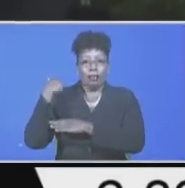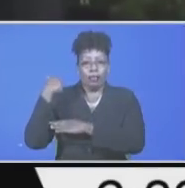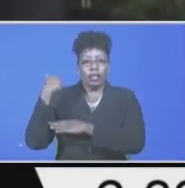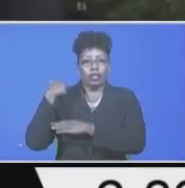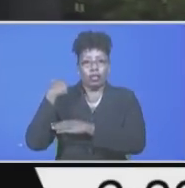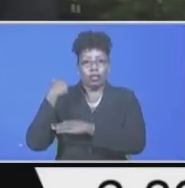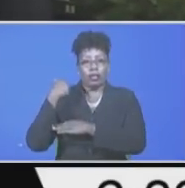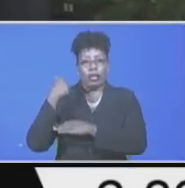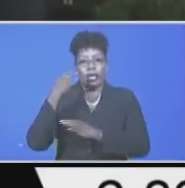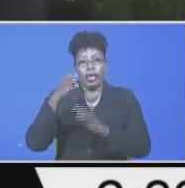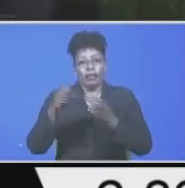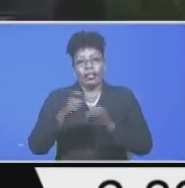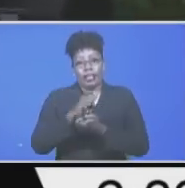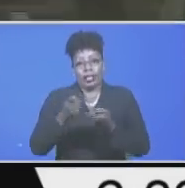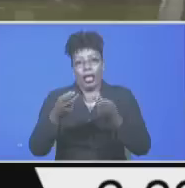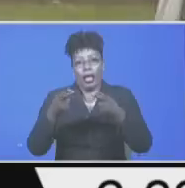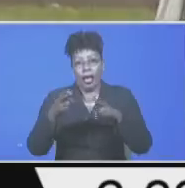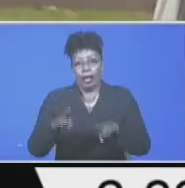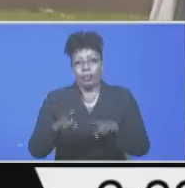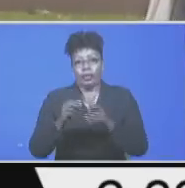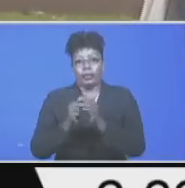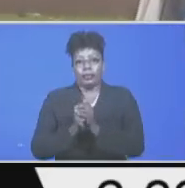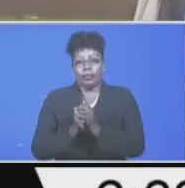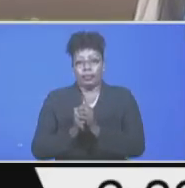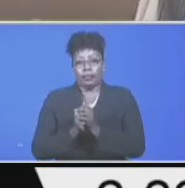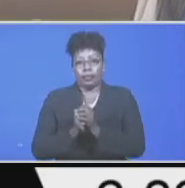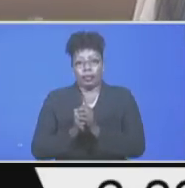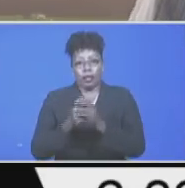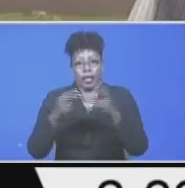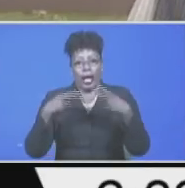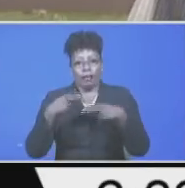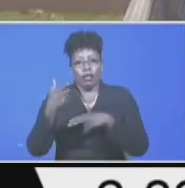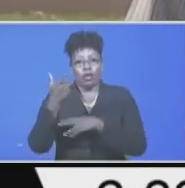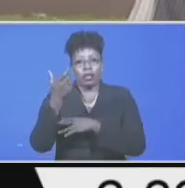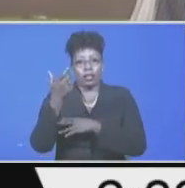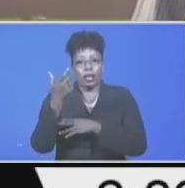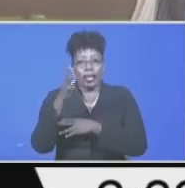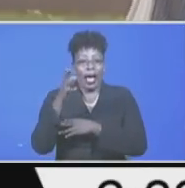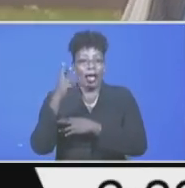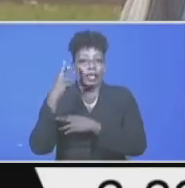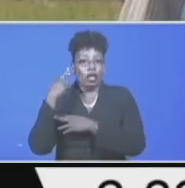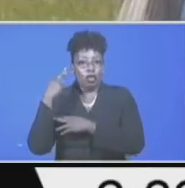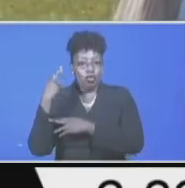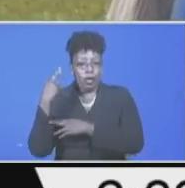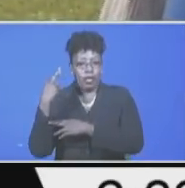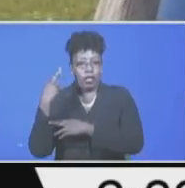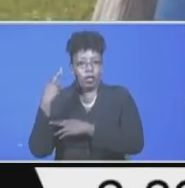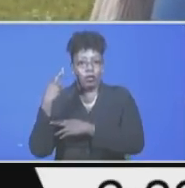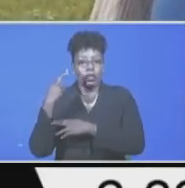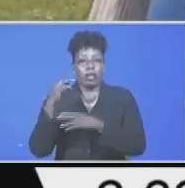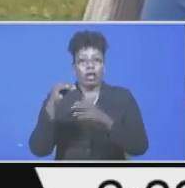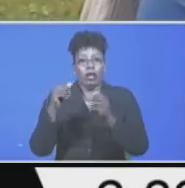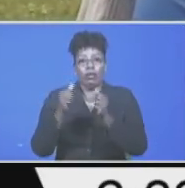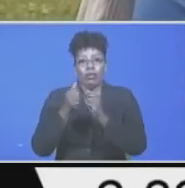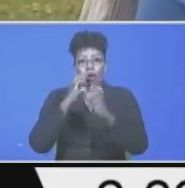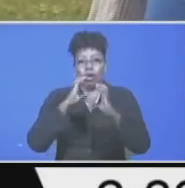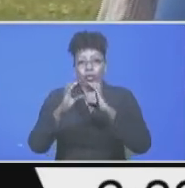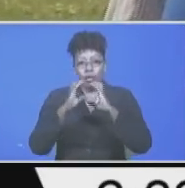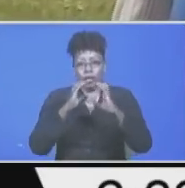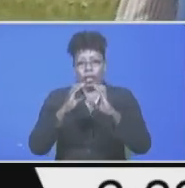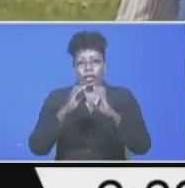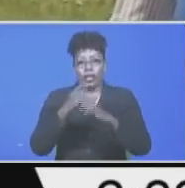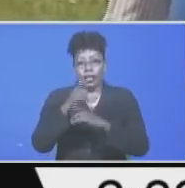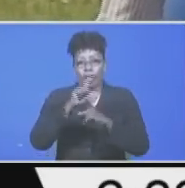disaster occur. The handheld radios hope will help them to be able to more effectively coordinate and communicate within their local